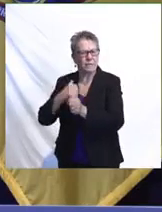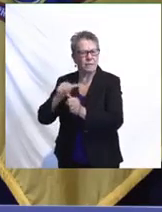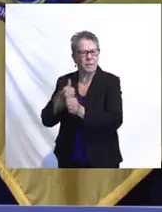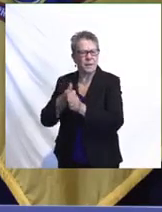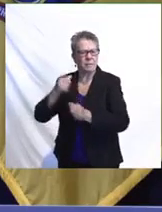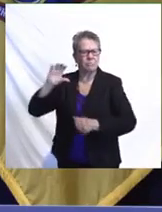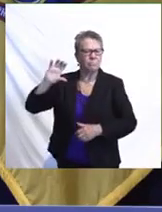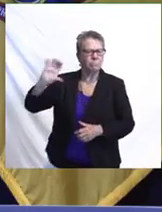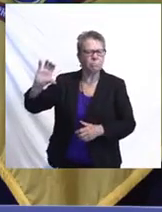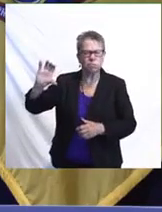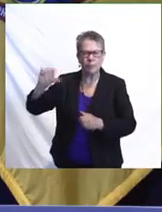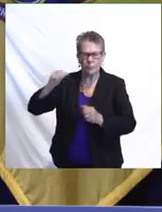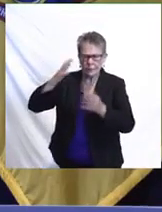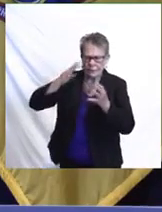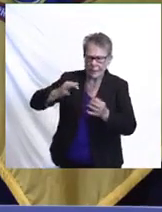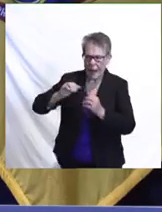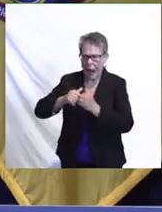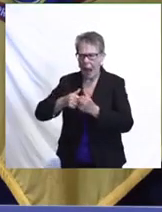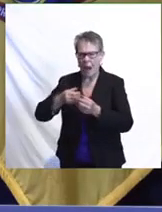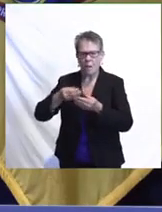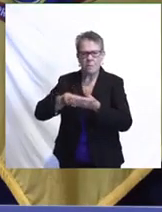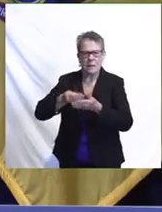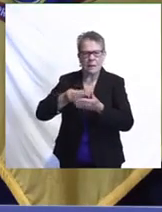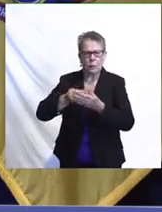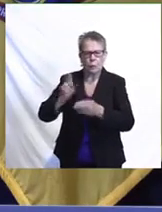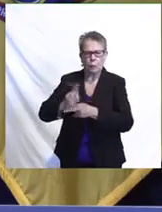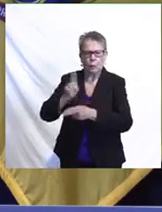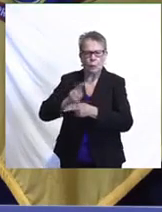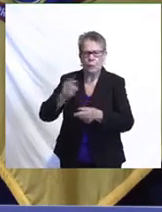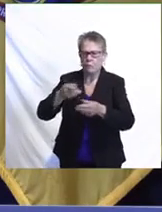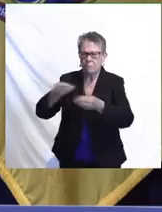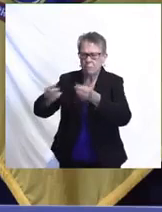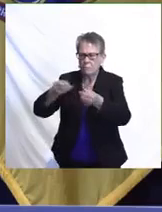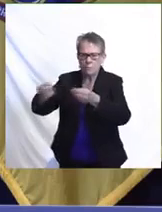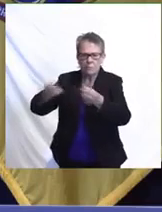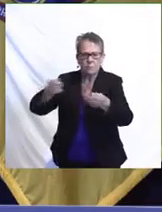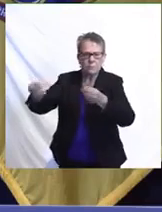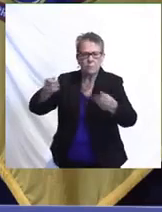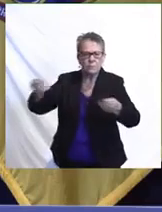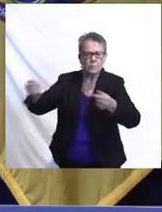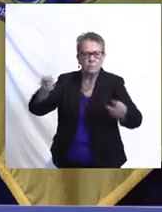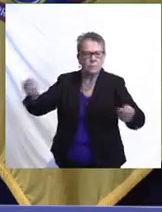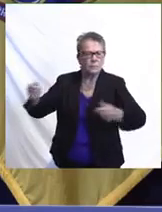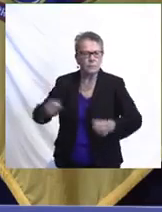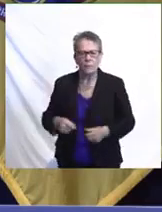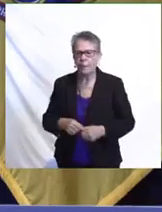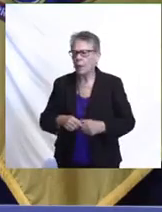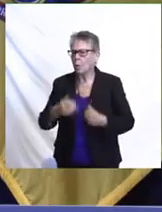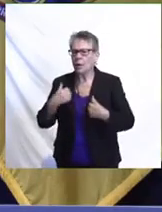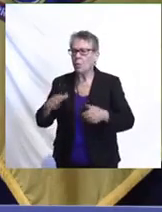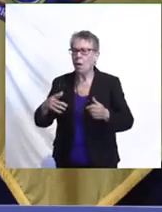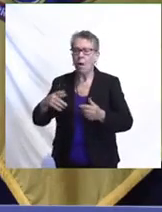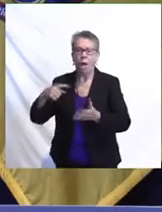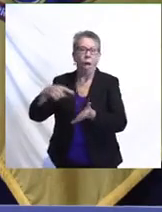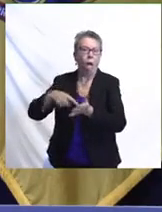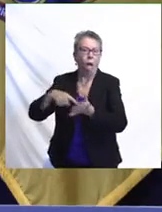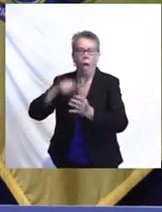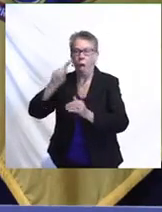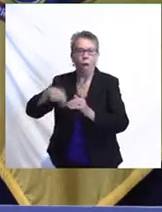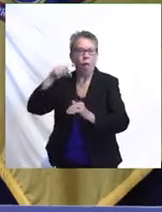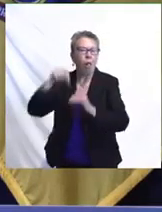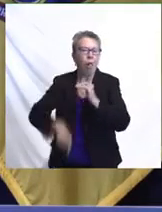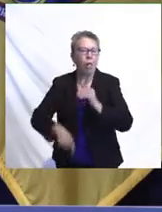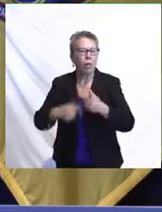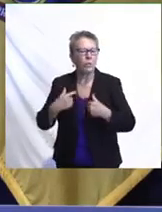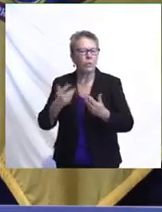Avoiding debt is something we should be proud of. So the Windport, for instance, is a big chunk of money for that. That otherwise would have been